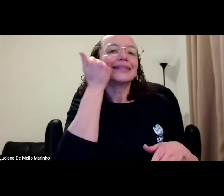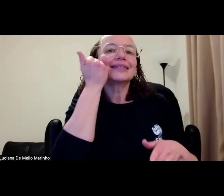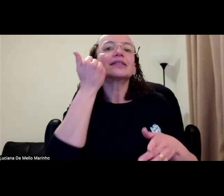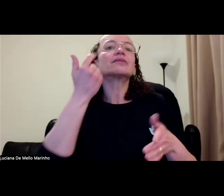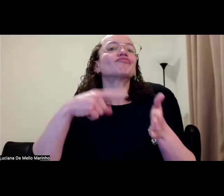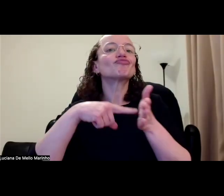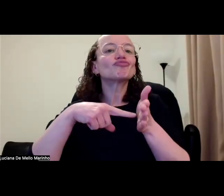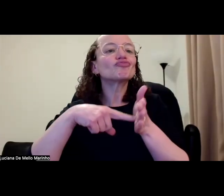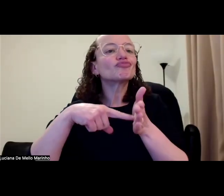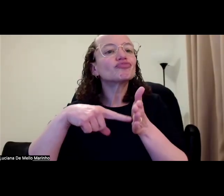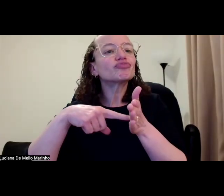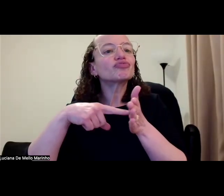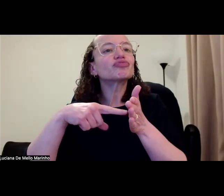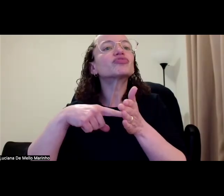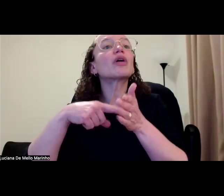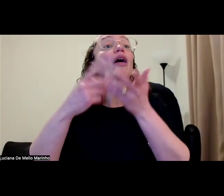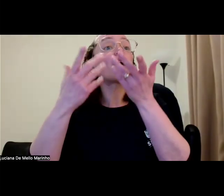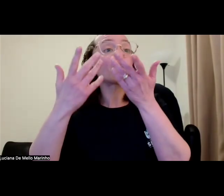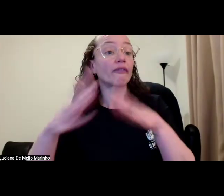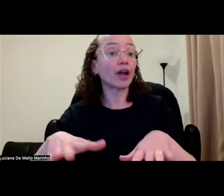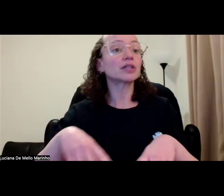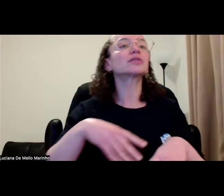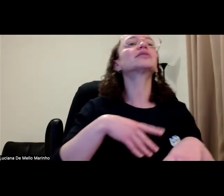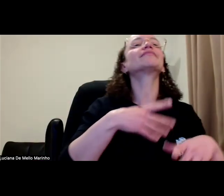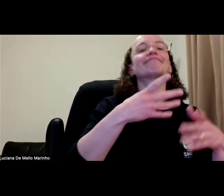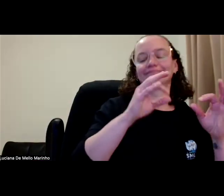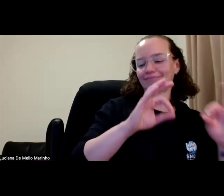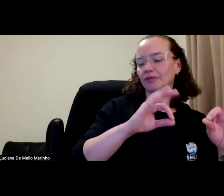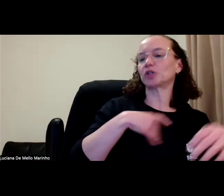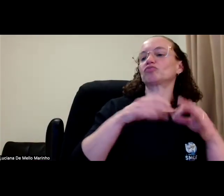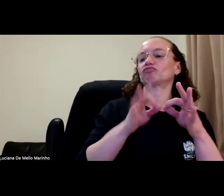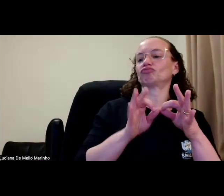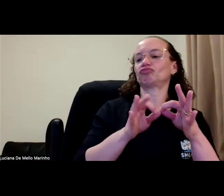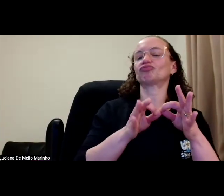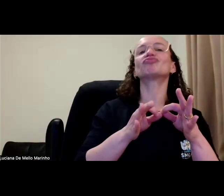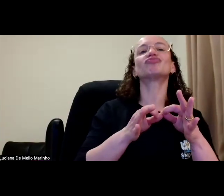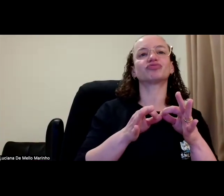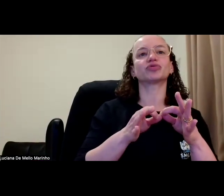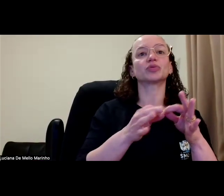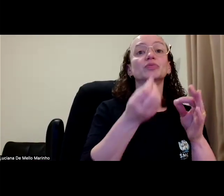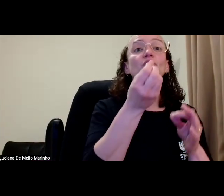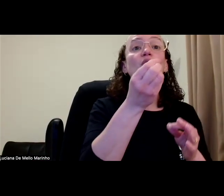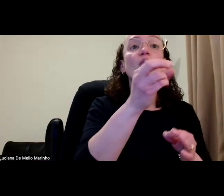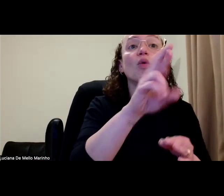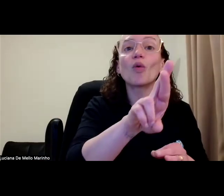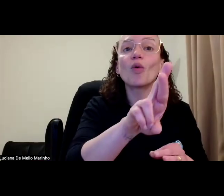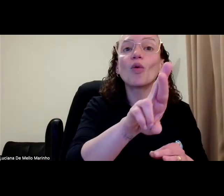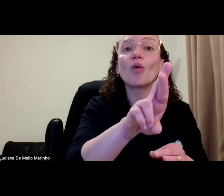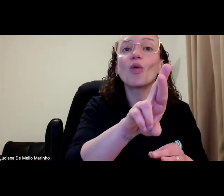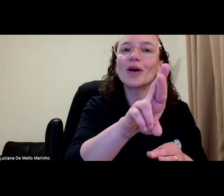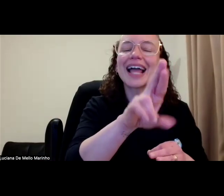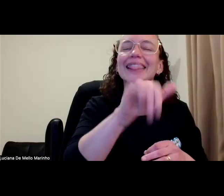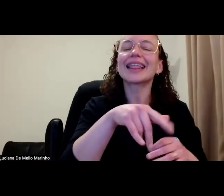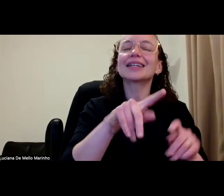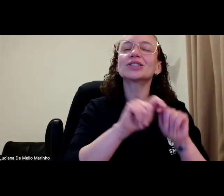and say, okay, I'll wait till the dentist shows this. And then when the dentist is done showing it, then I'll go ahead and interpret what was